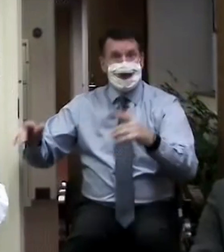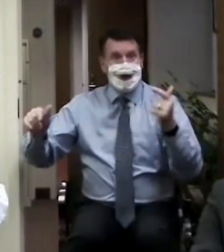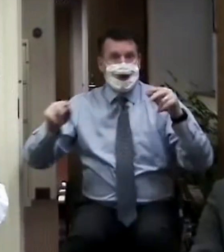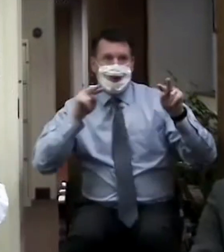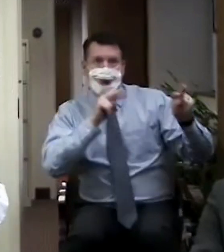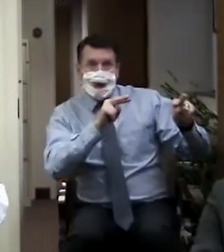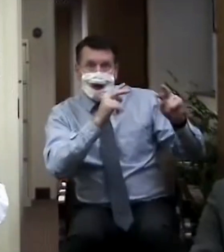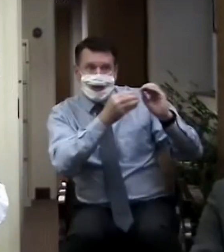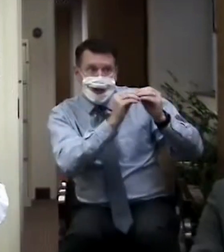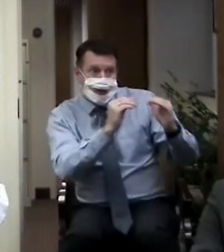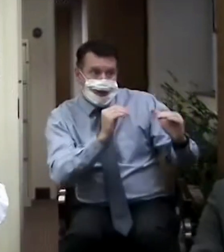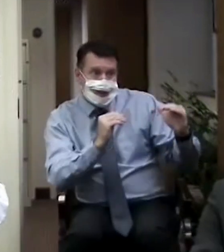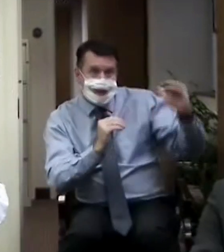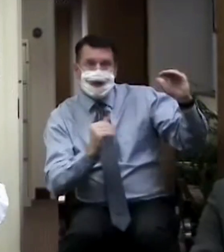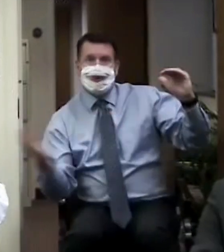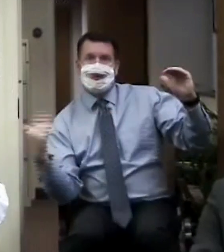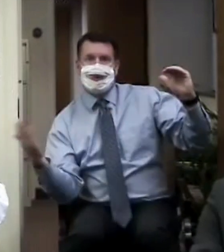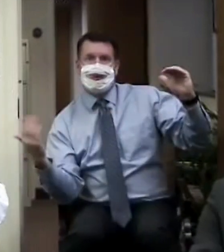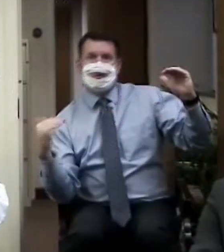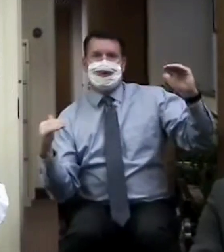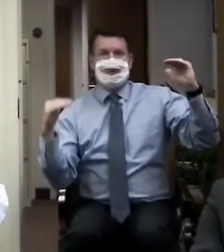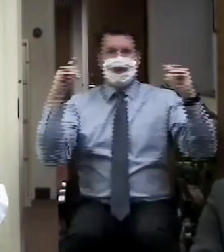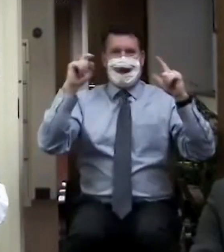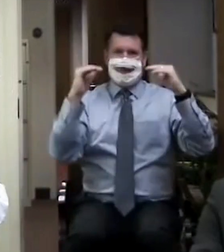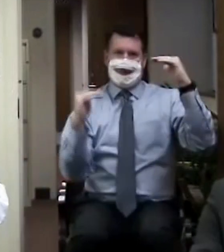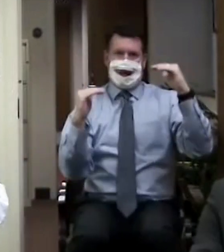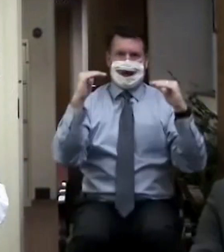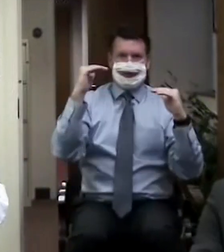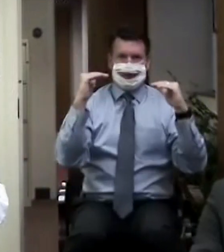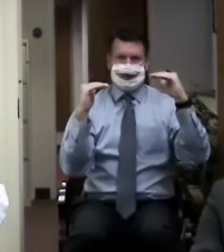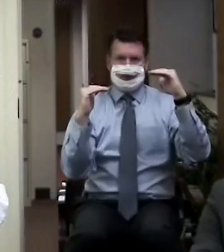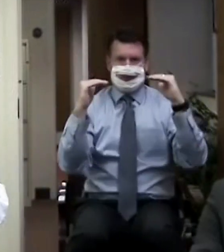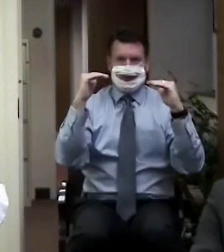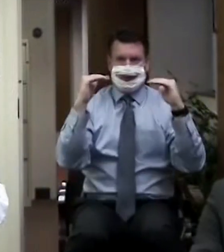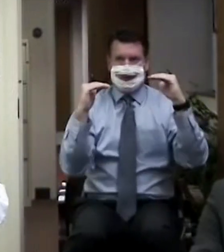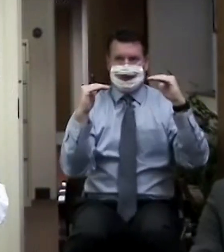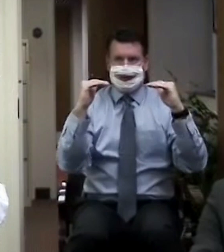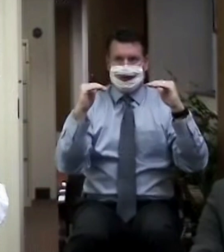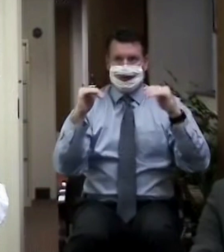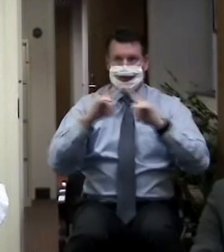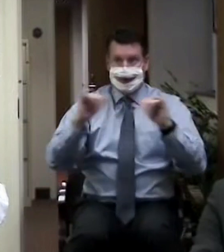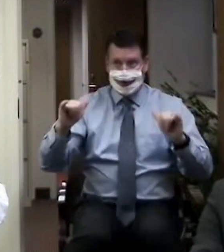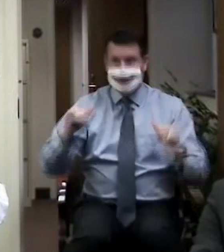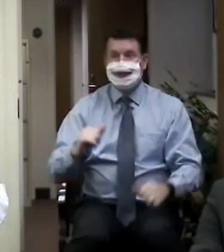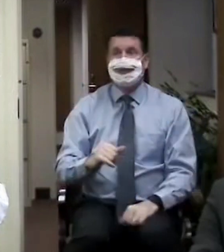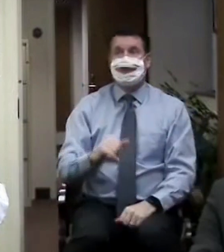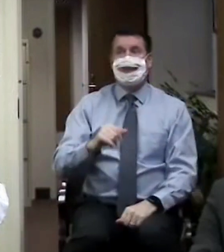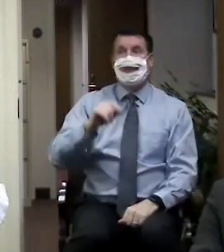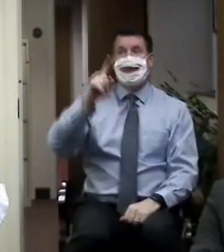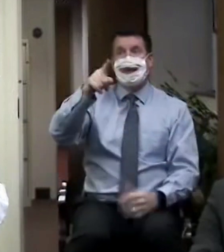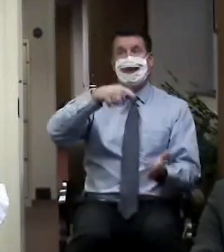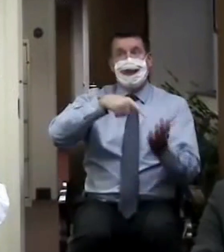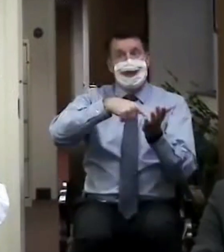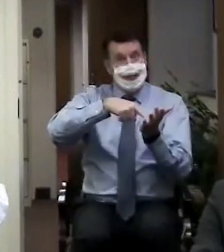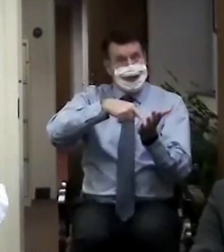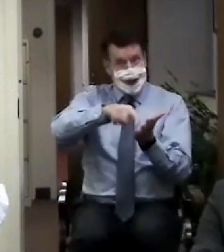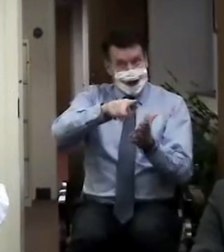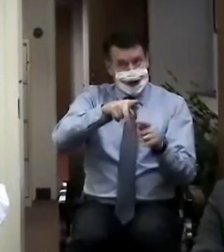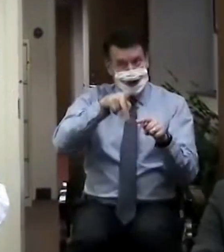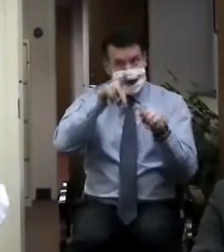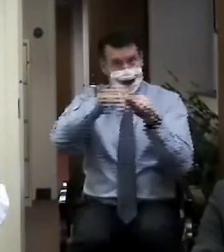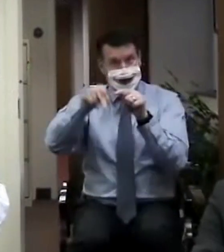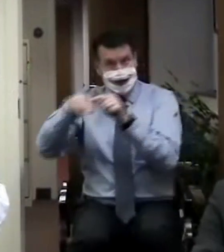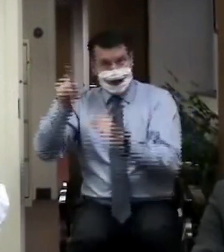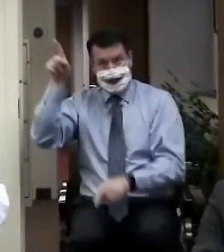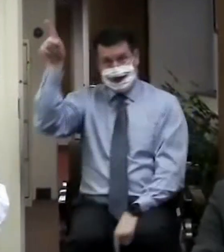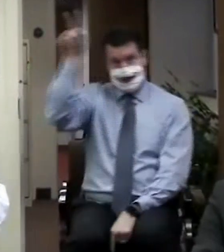industries as well, to kind of help share that. One of the things we've identified is that, you know, across the country, hospitals are expecting to lose $200